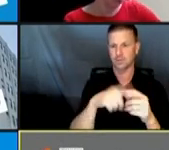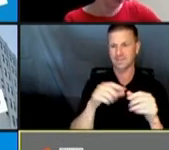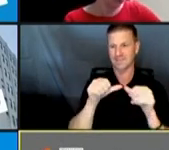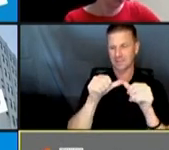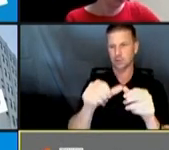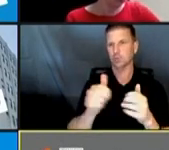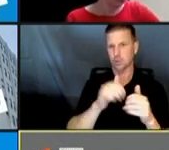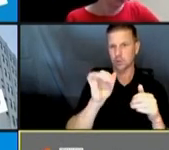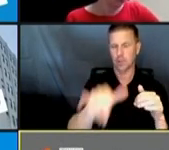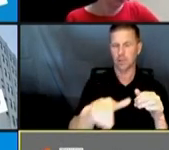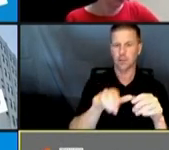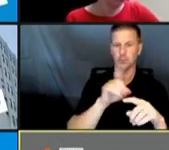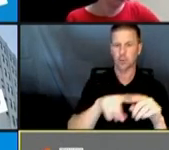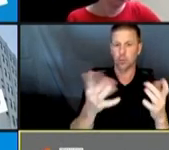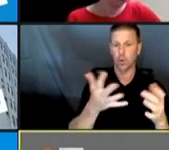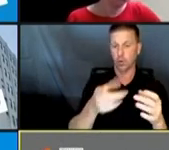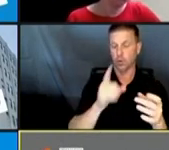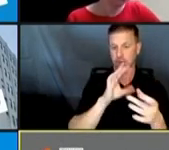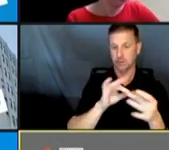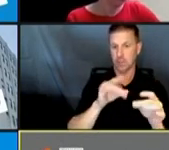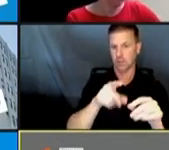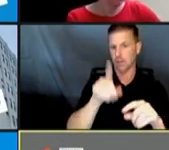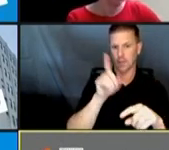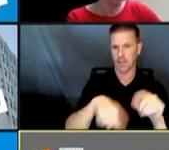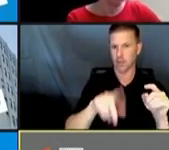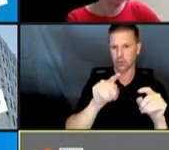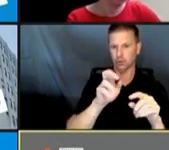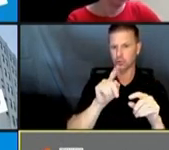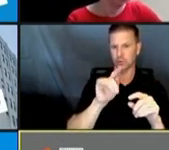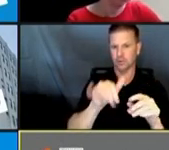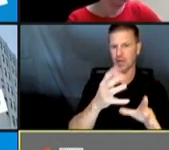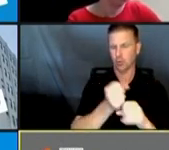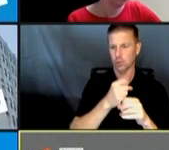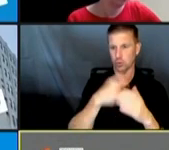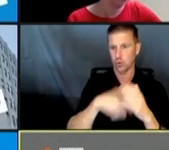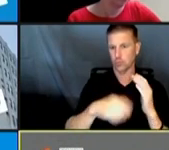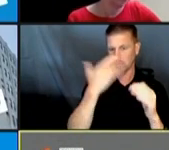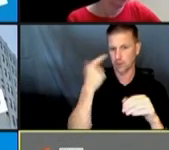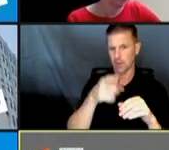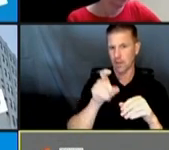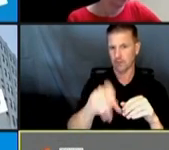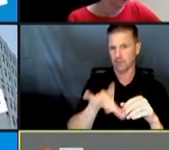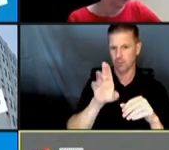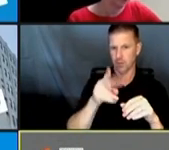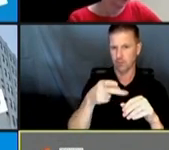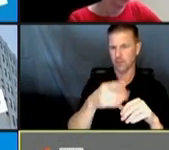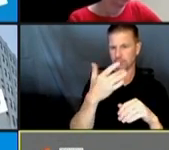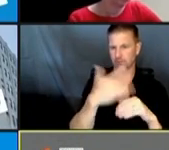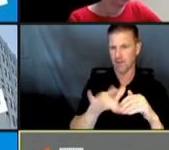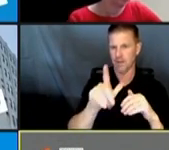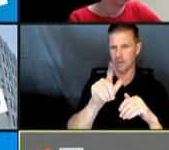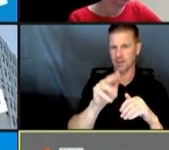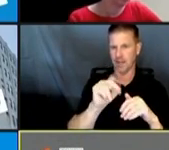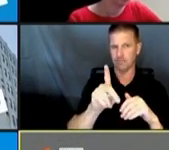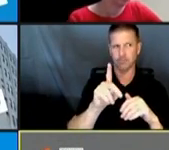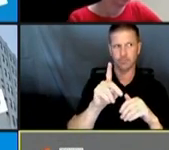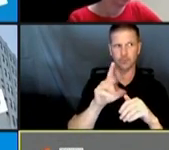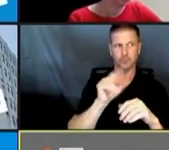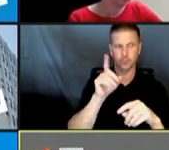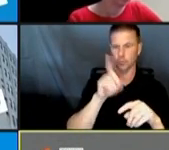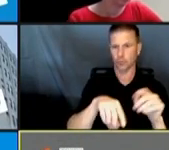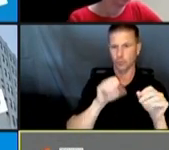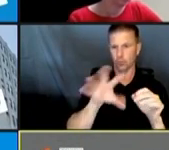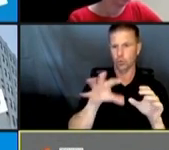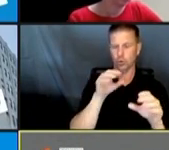that. But what you're saying is they can't treat that acquisition cost because they had to pick up this vacant land and couldn't put it